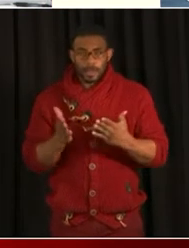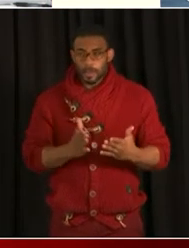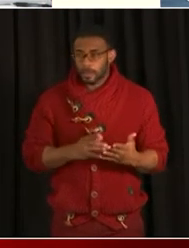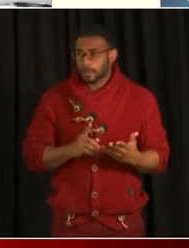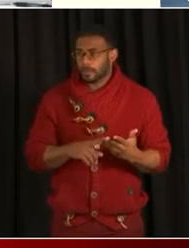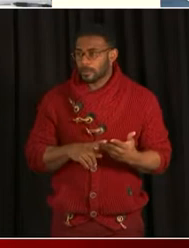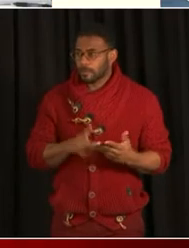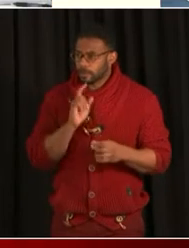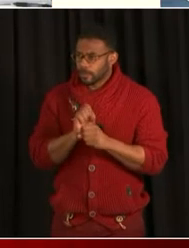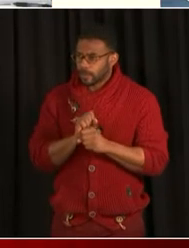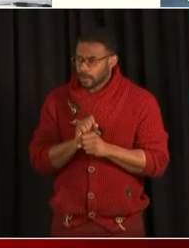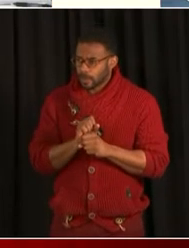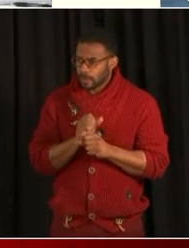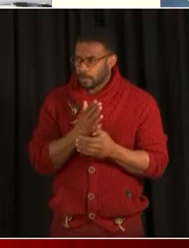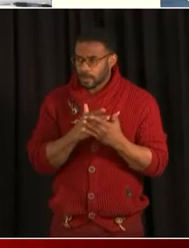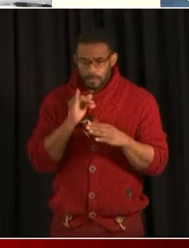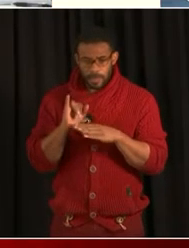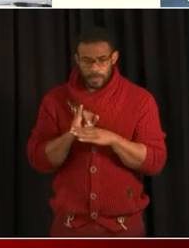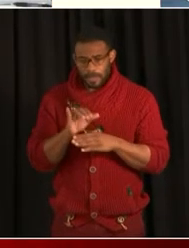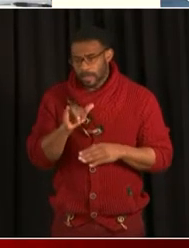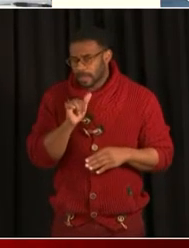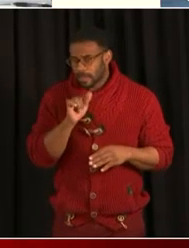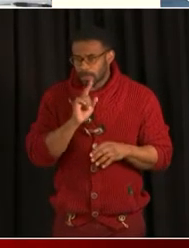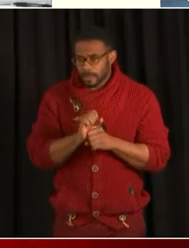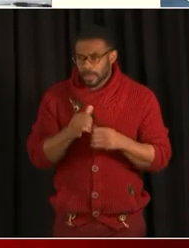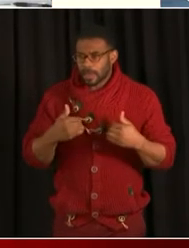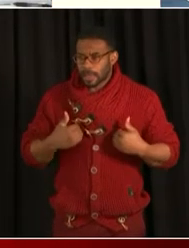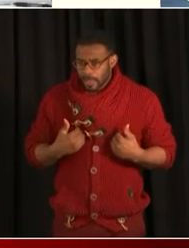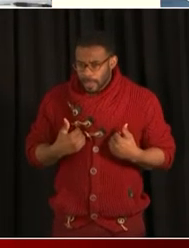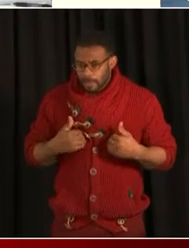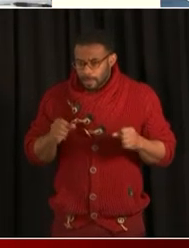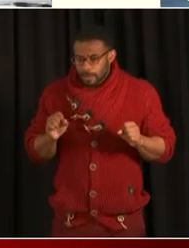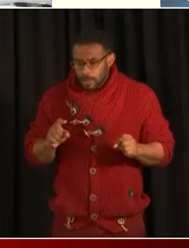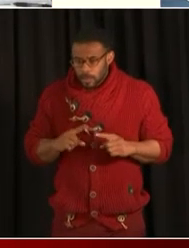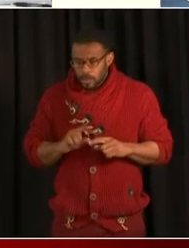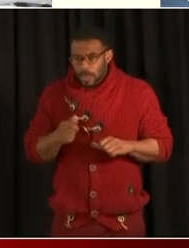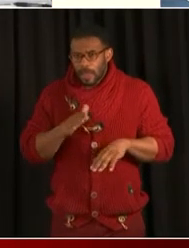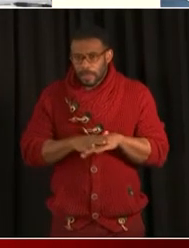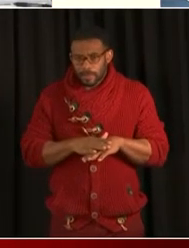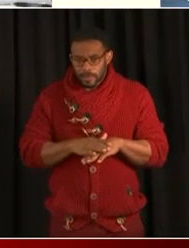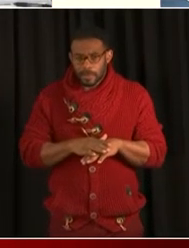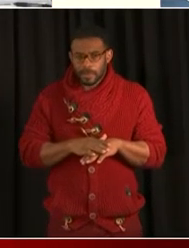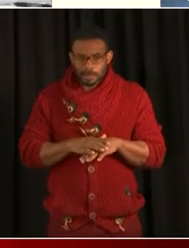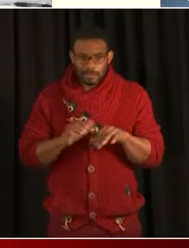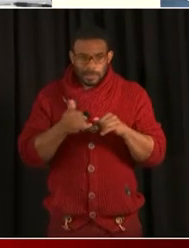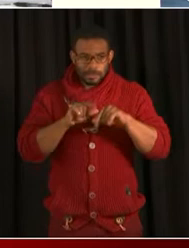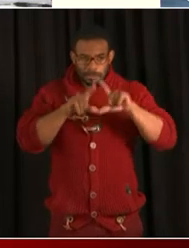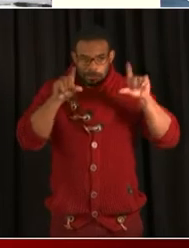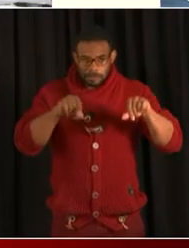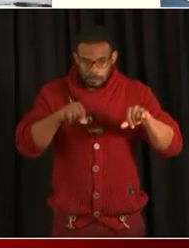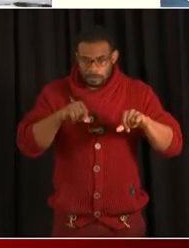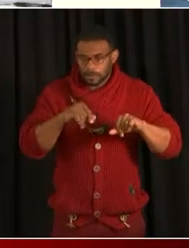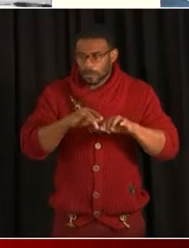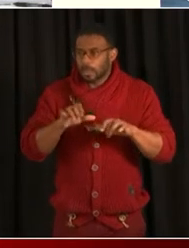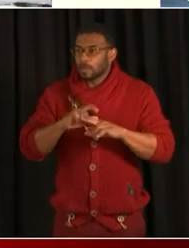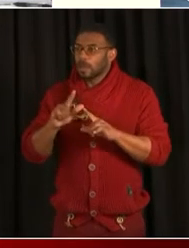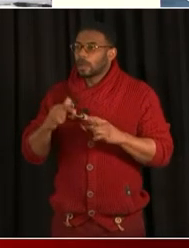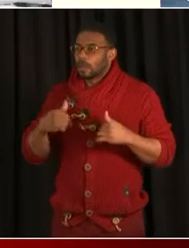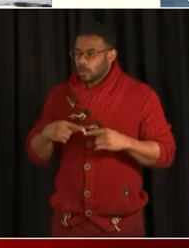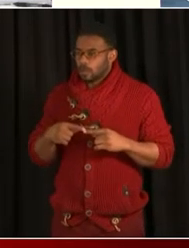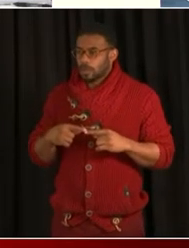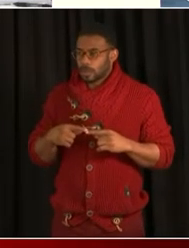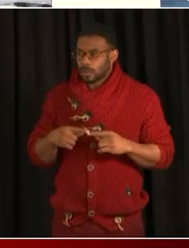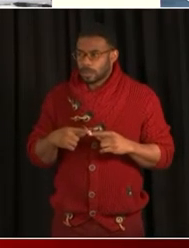caterers, really a sector of industry that doesn't really have the ability to activate in the brick and mortar scene. But